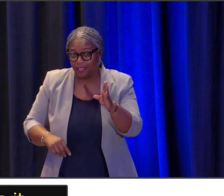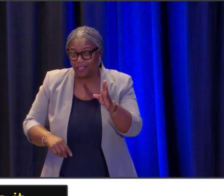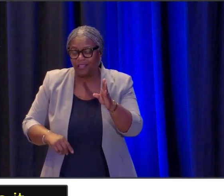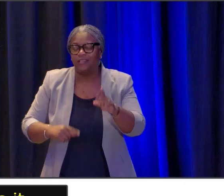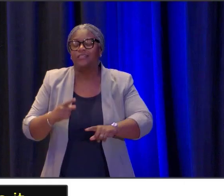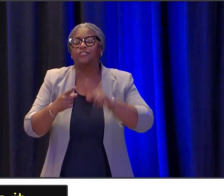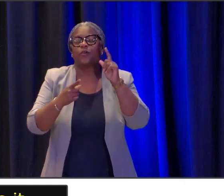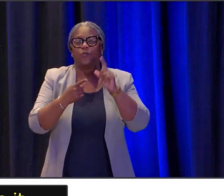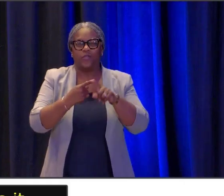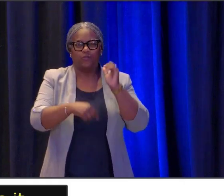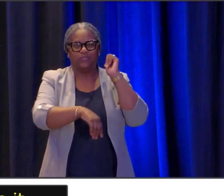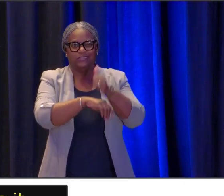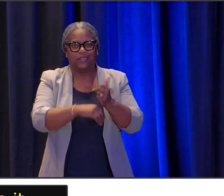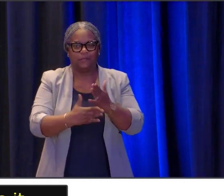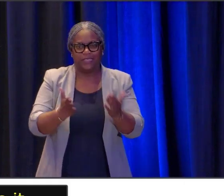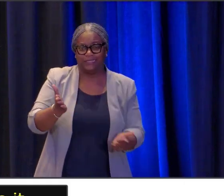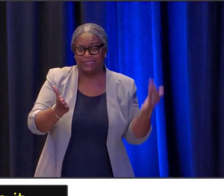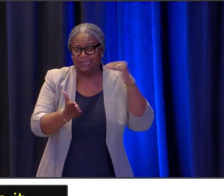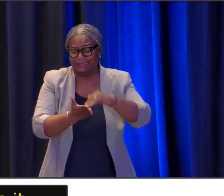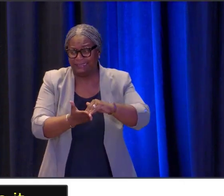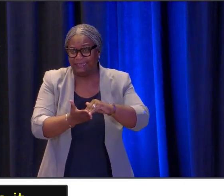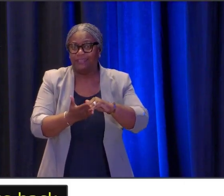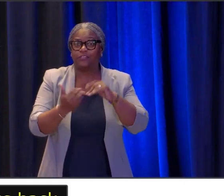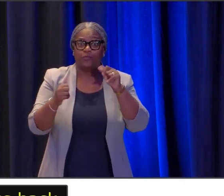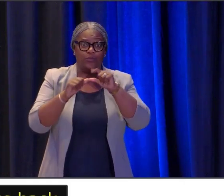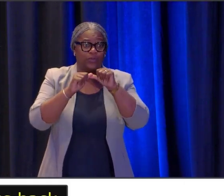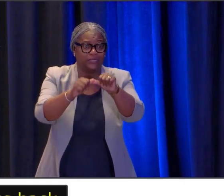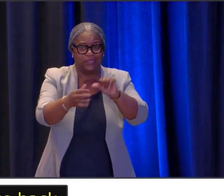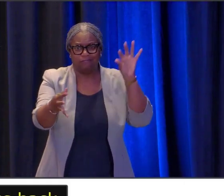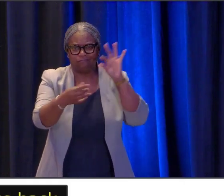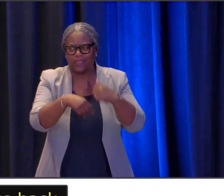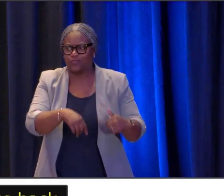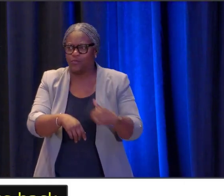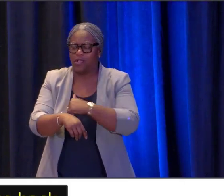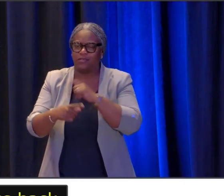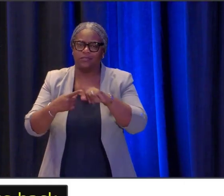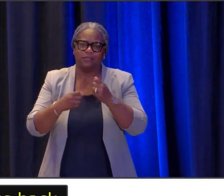back in place. So stick with us until we can make that happen. Thank you.